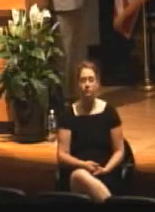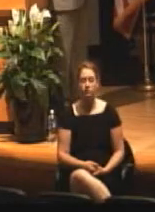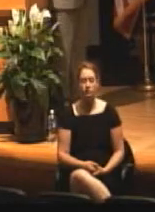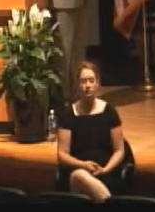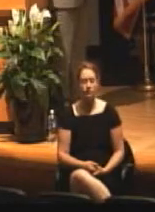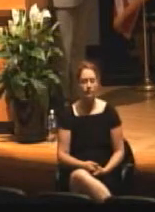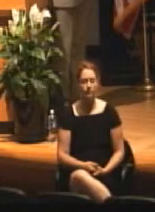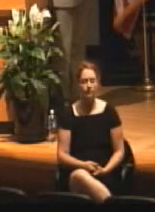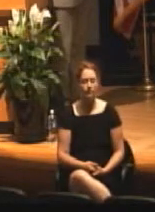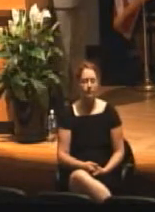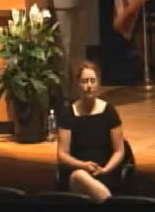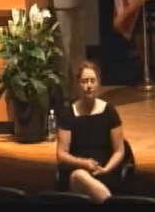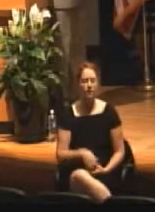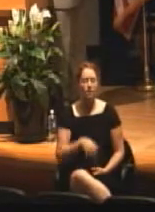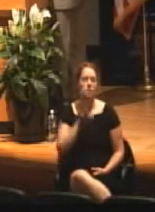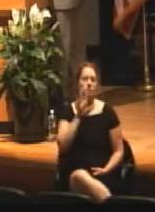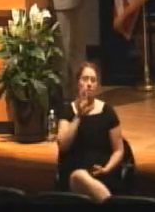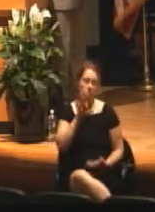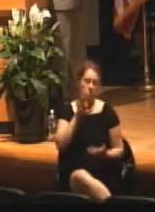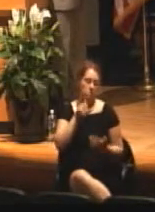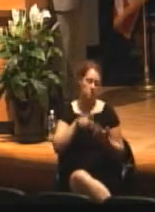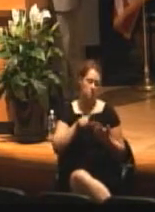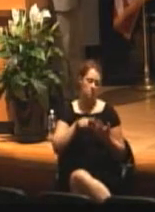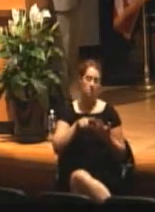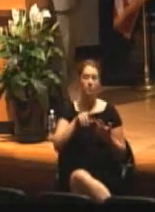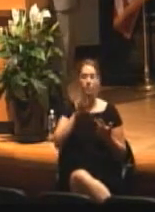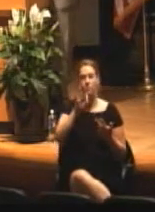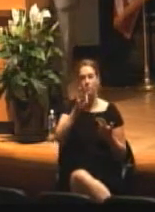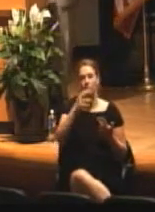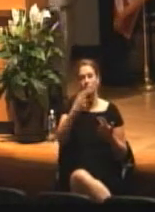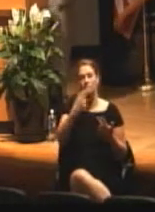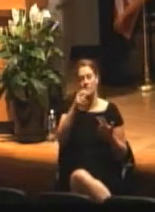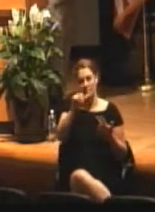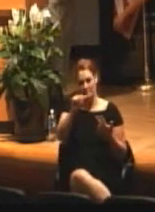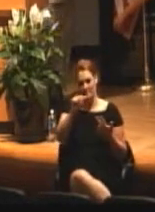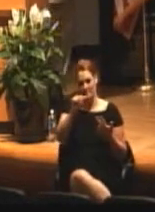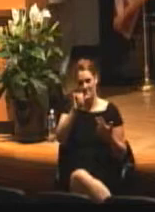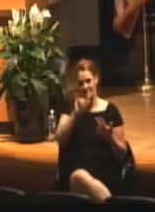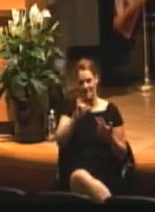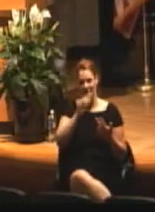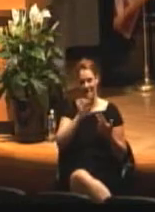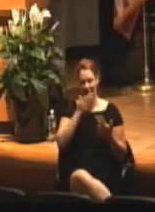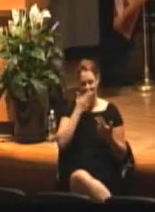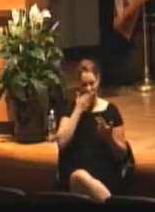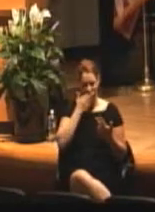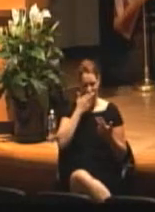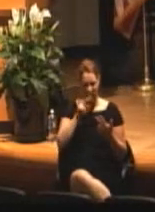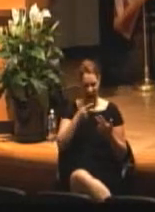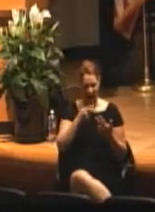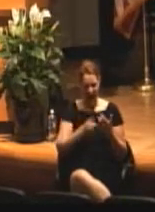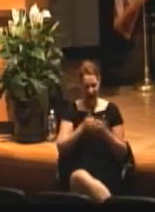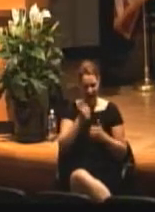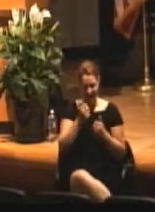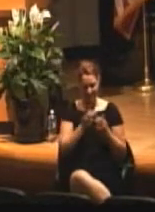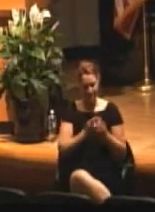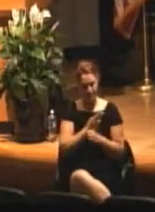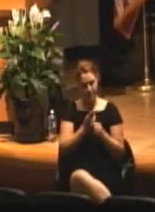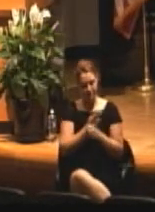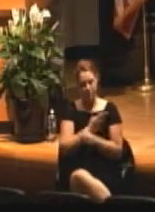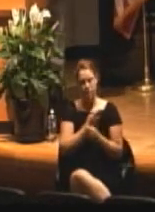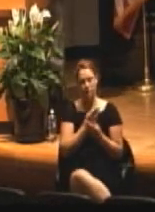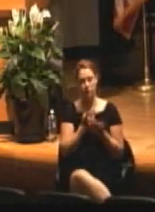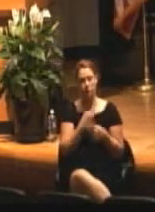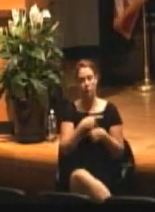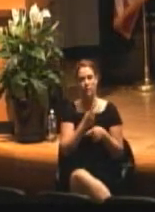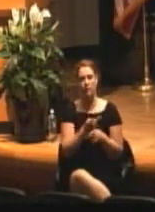that. FHA, probably the second most used product as far as home financing goes.